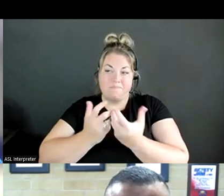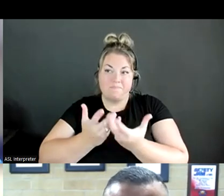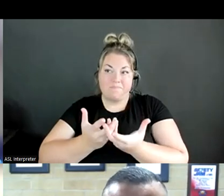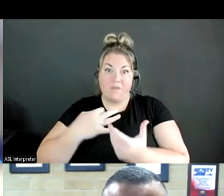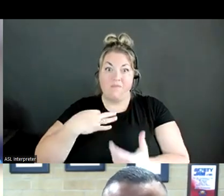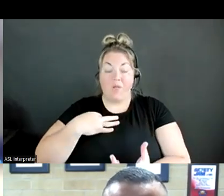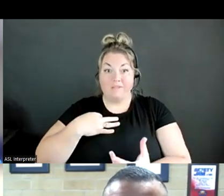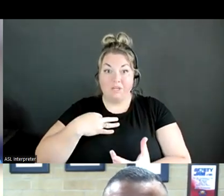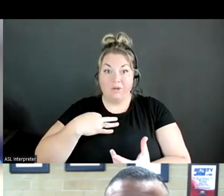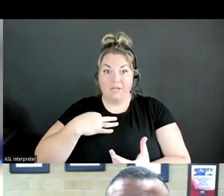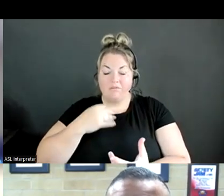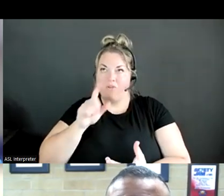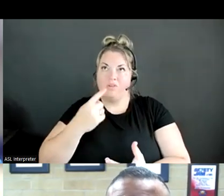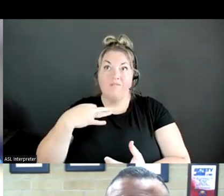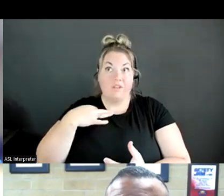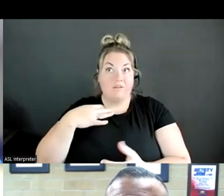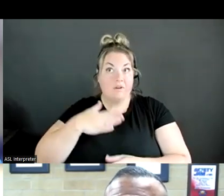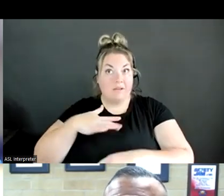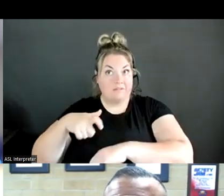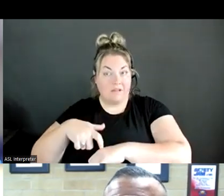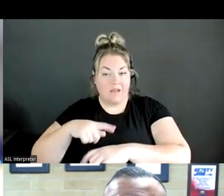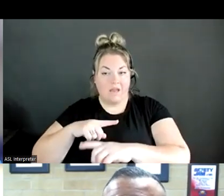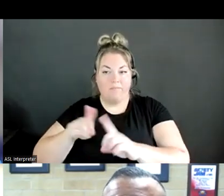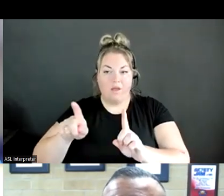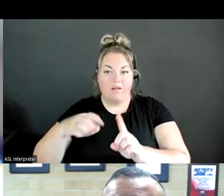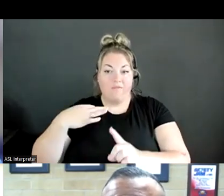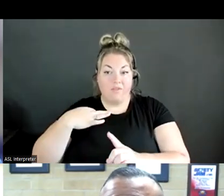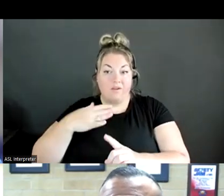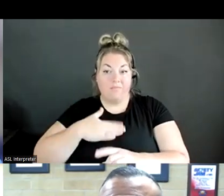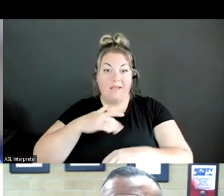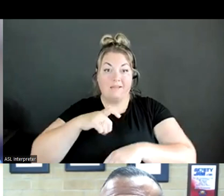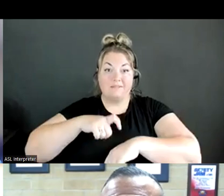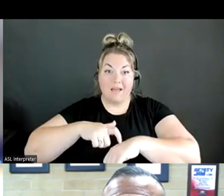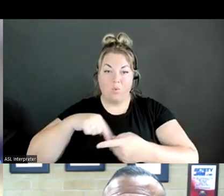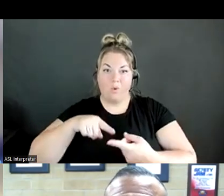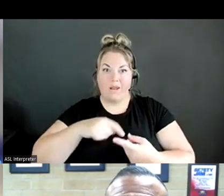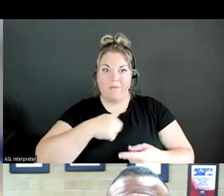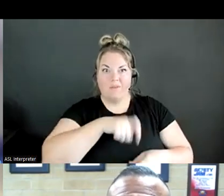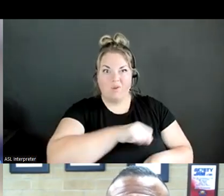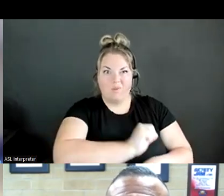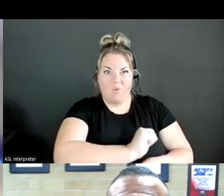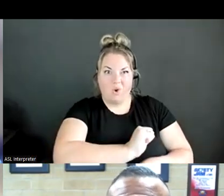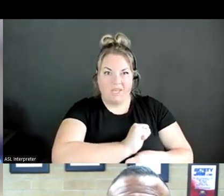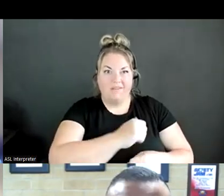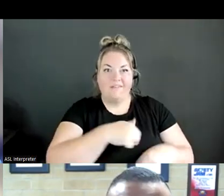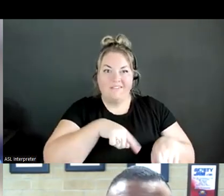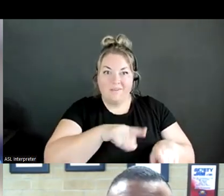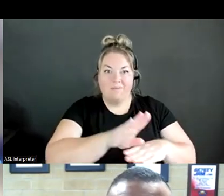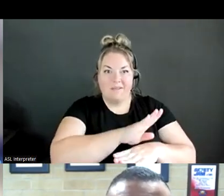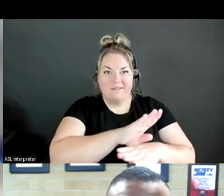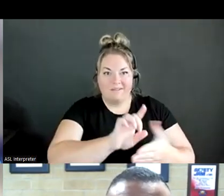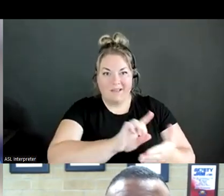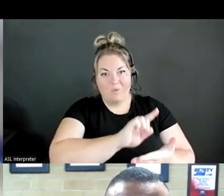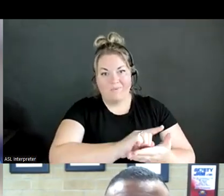volunteering, like not just volunteering my time, but like volunteering my time when I'm supposed to be working during business